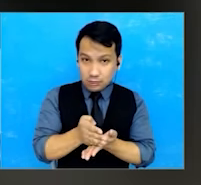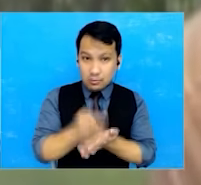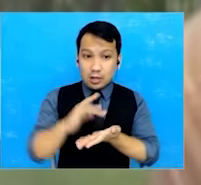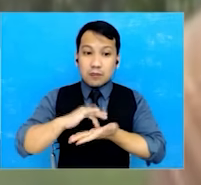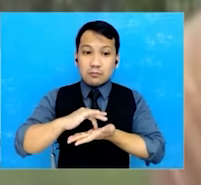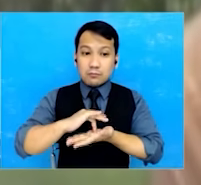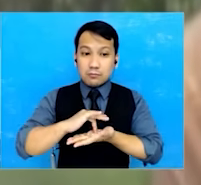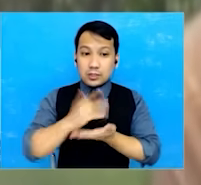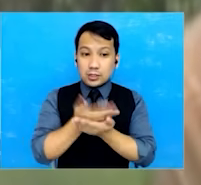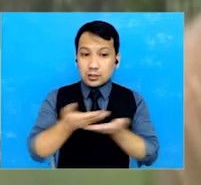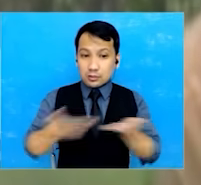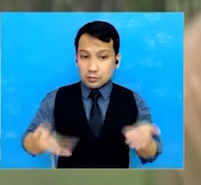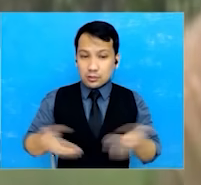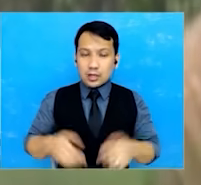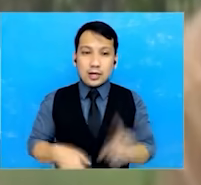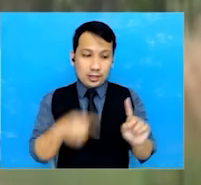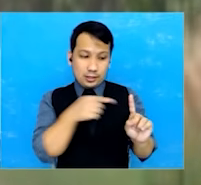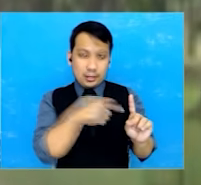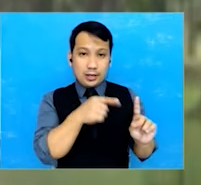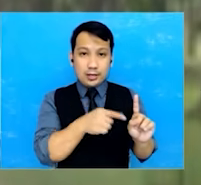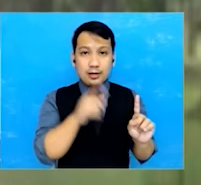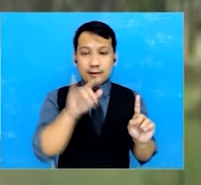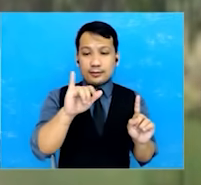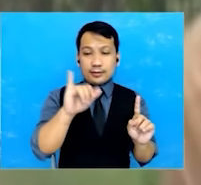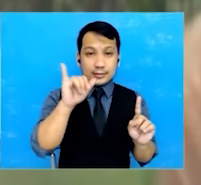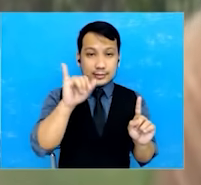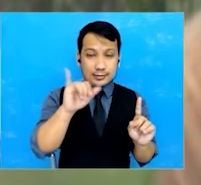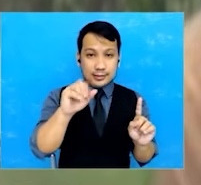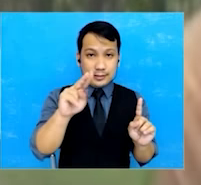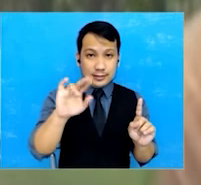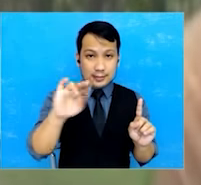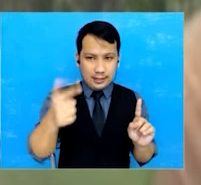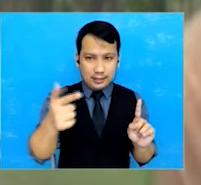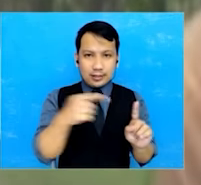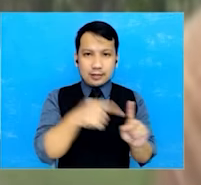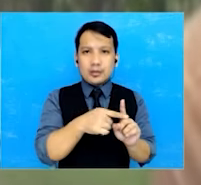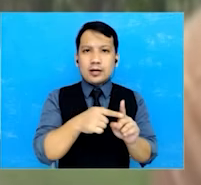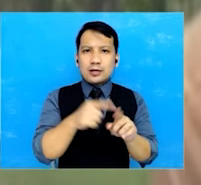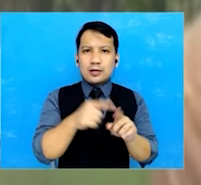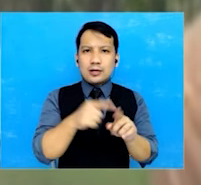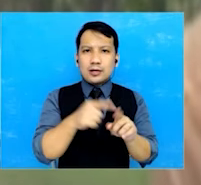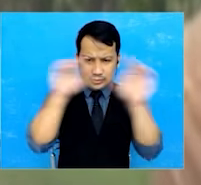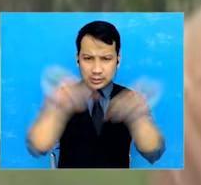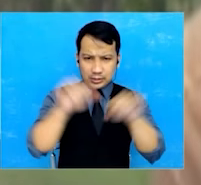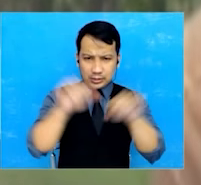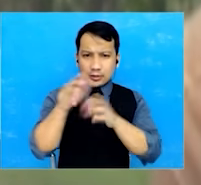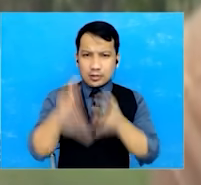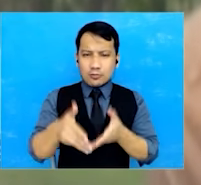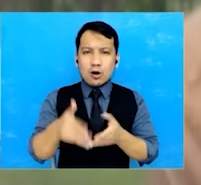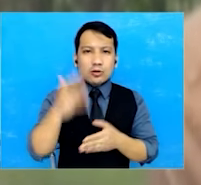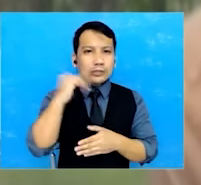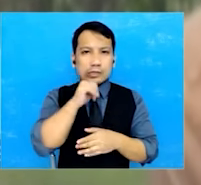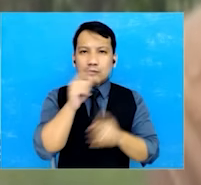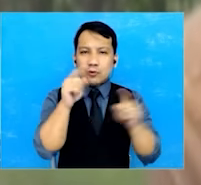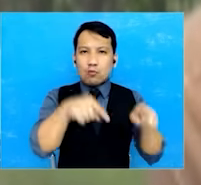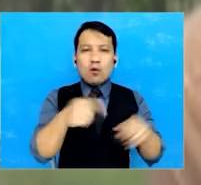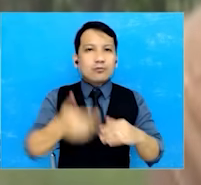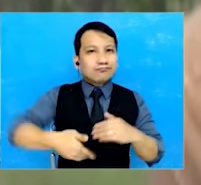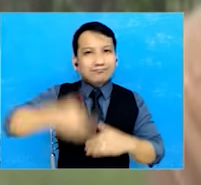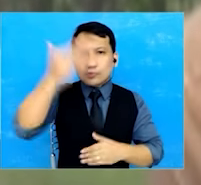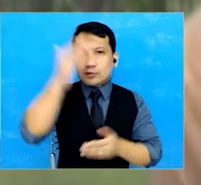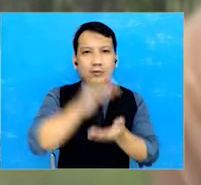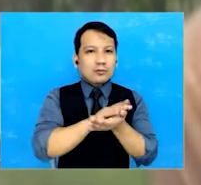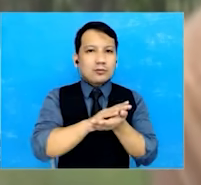supplies. Si Yang ay dating presidential economic advisor na hindi nakasipot sa pagdinig dahil sa alta presyon. He